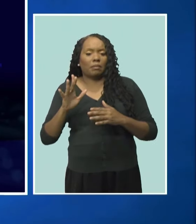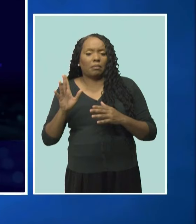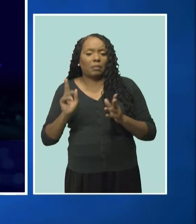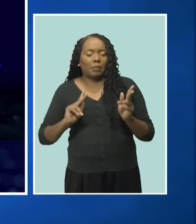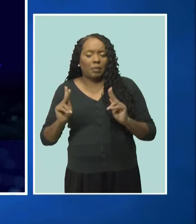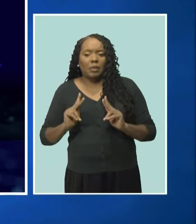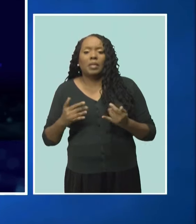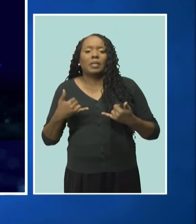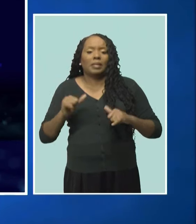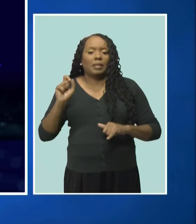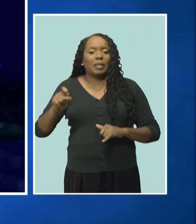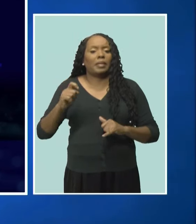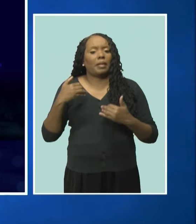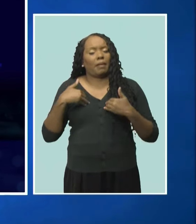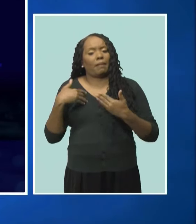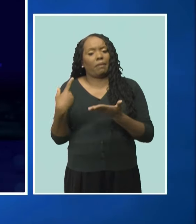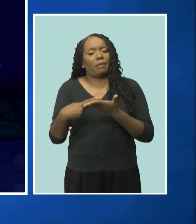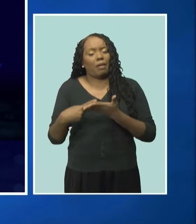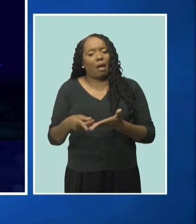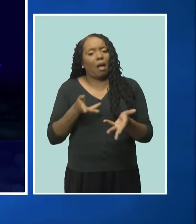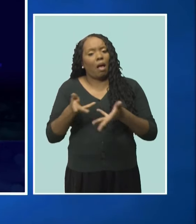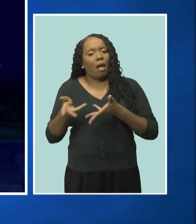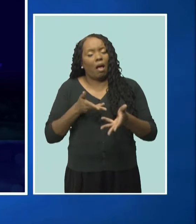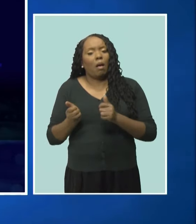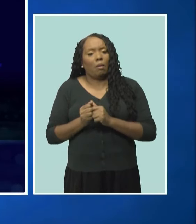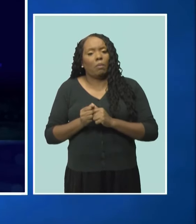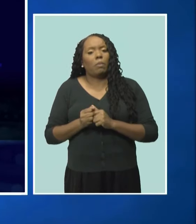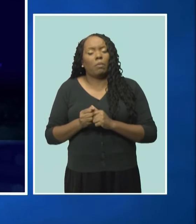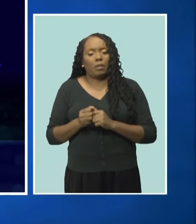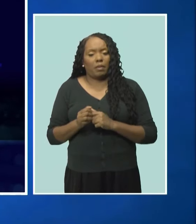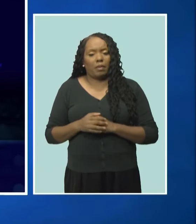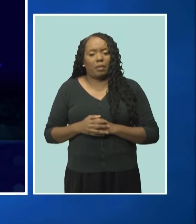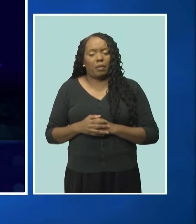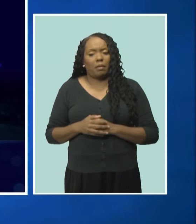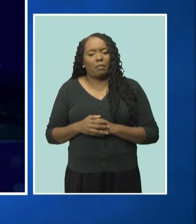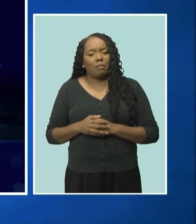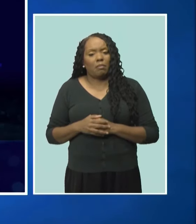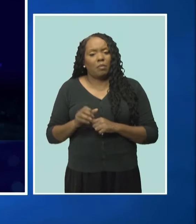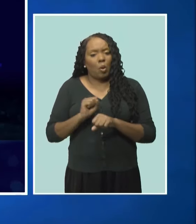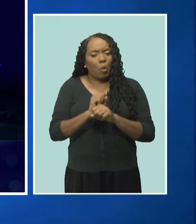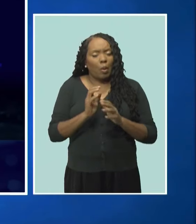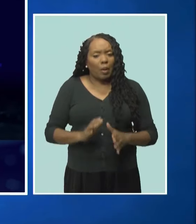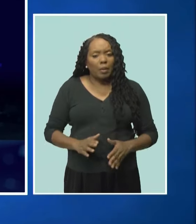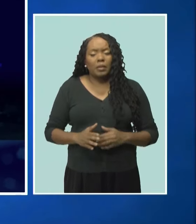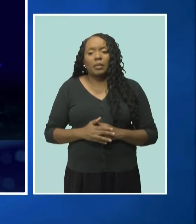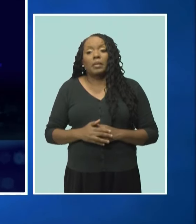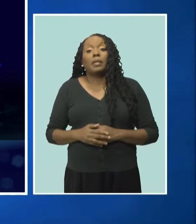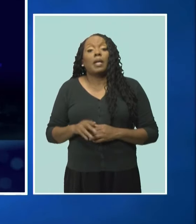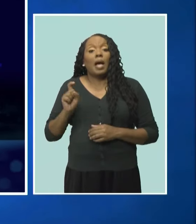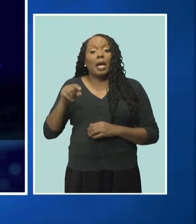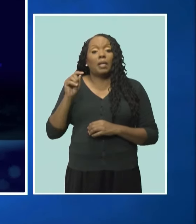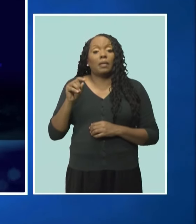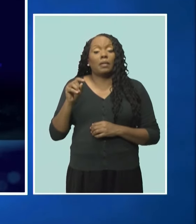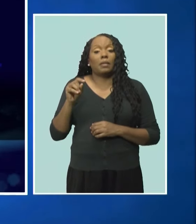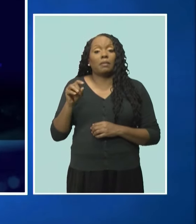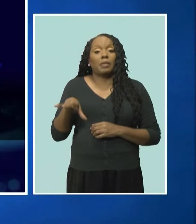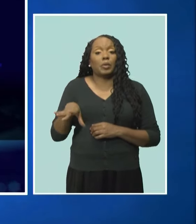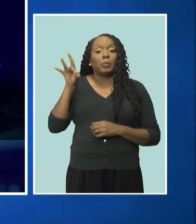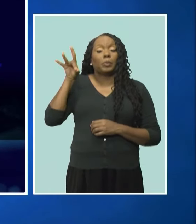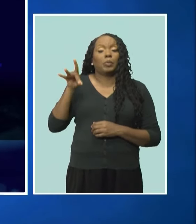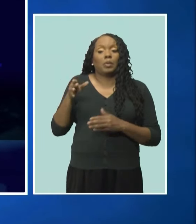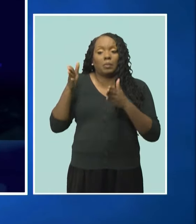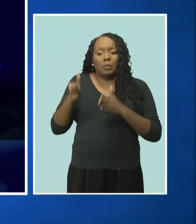health. And in that instance, you need to have a safety delegate, that person who will be the interface between employer